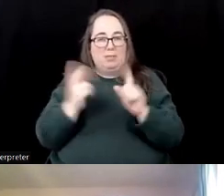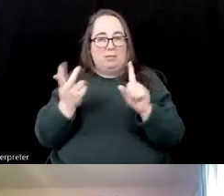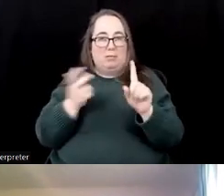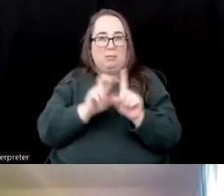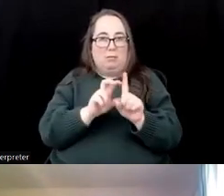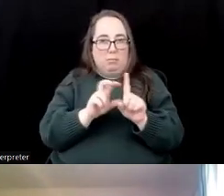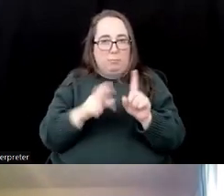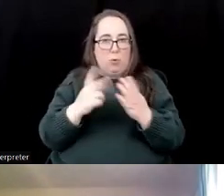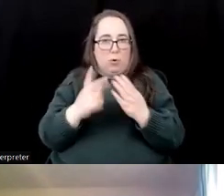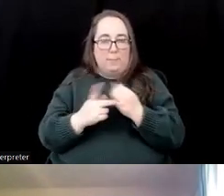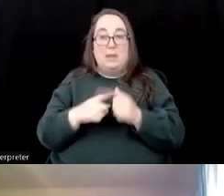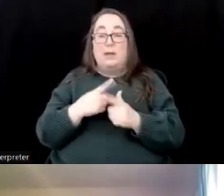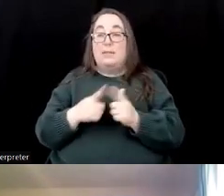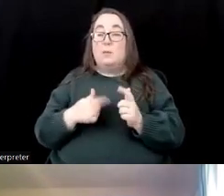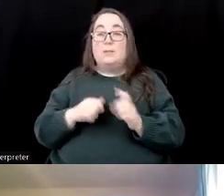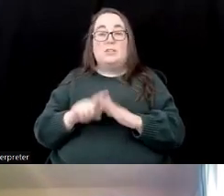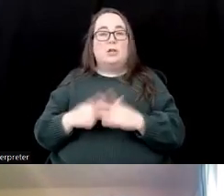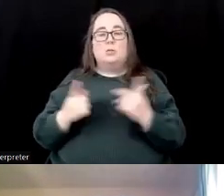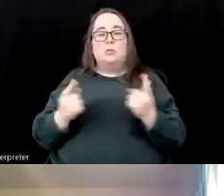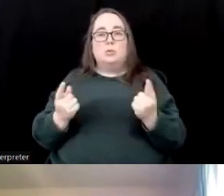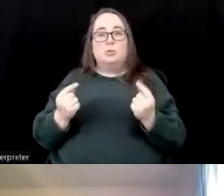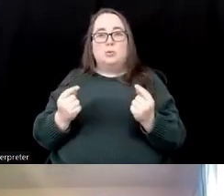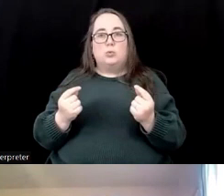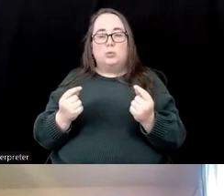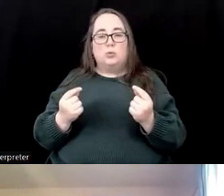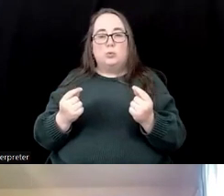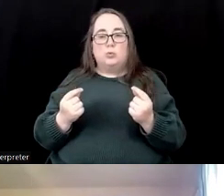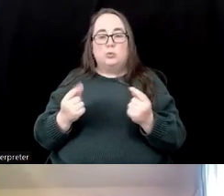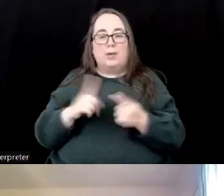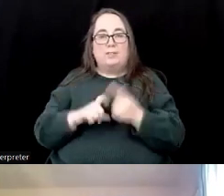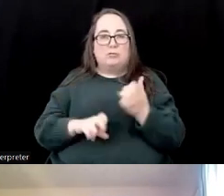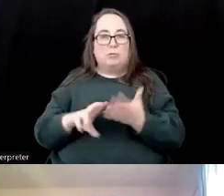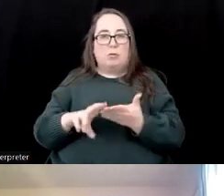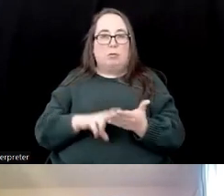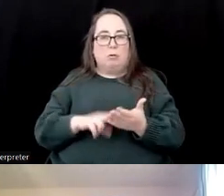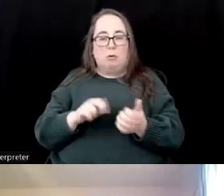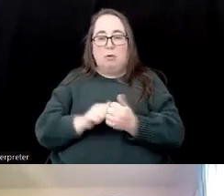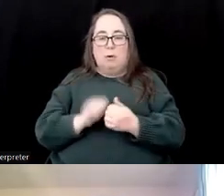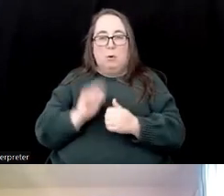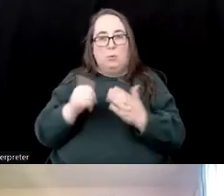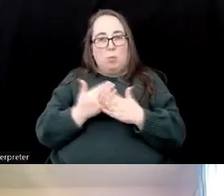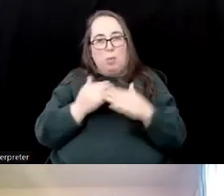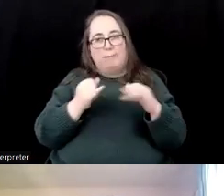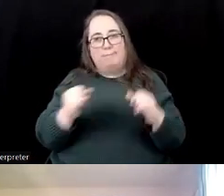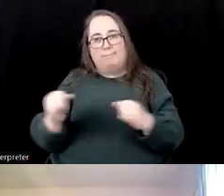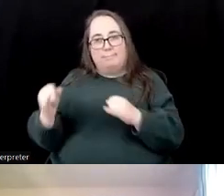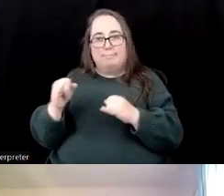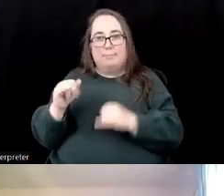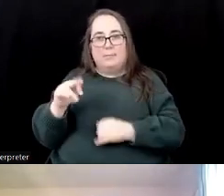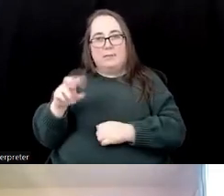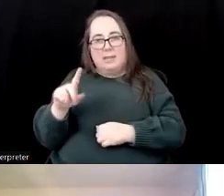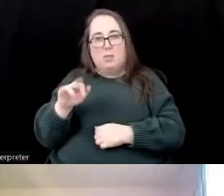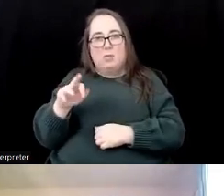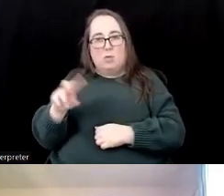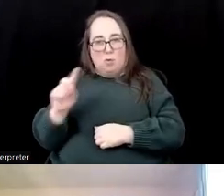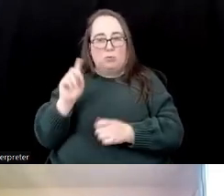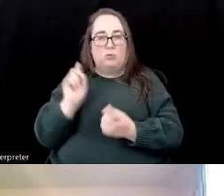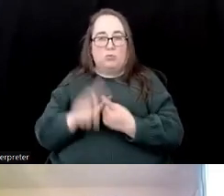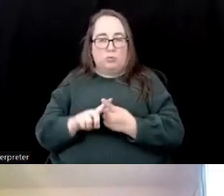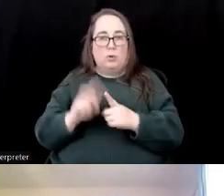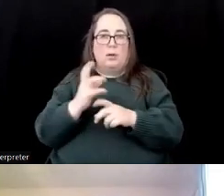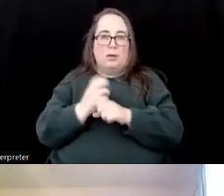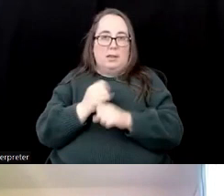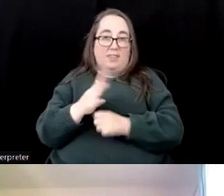we started out by having to contract with every individual landlord in order to get